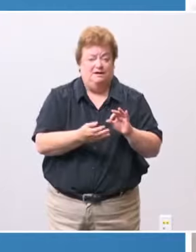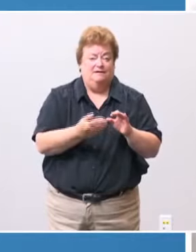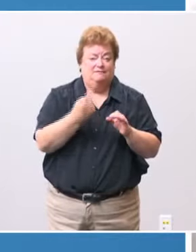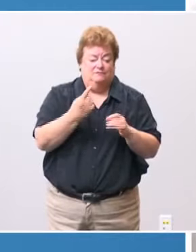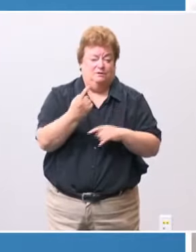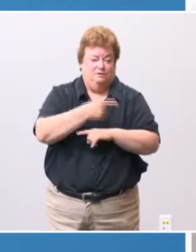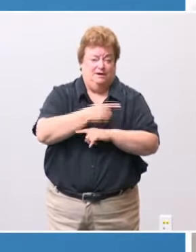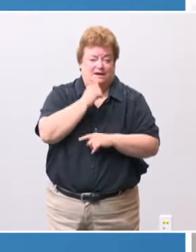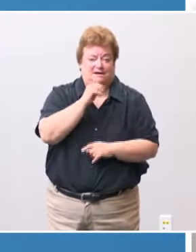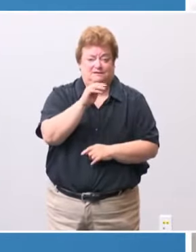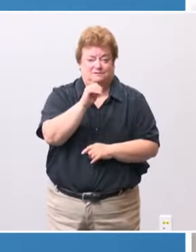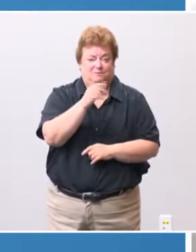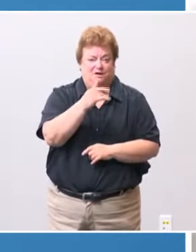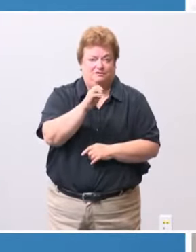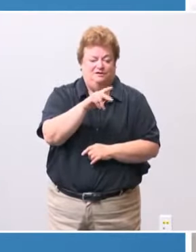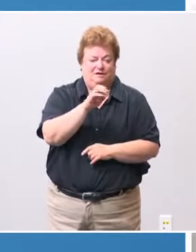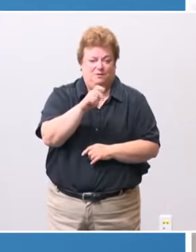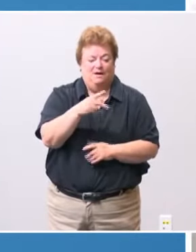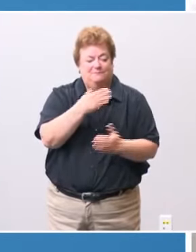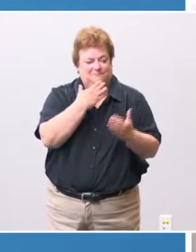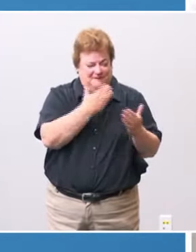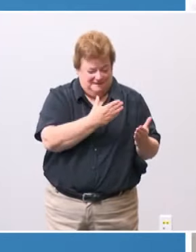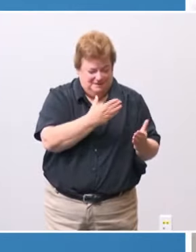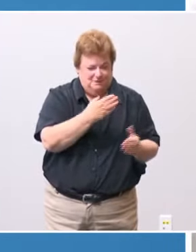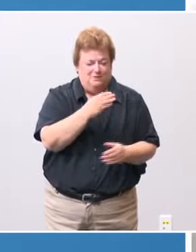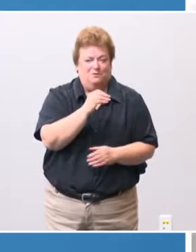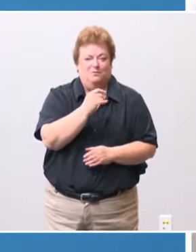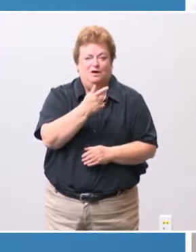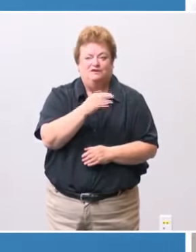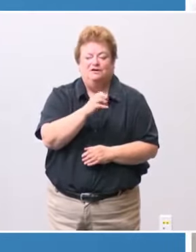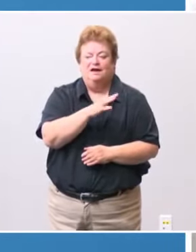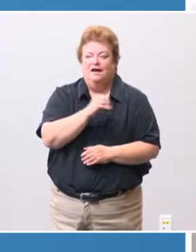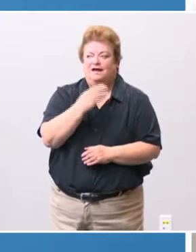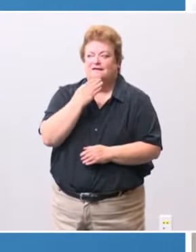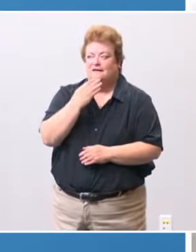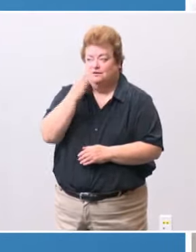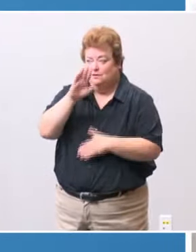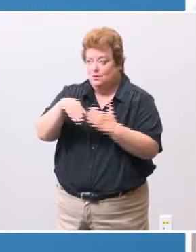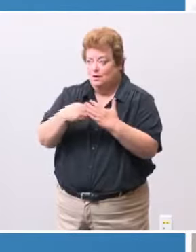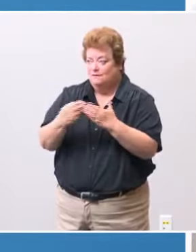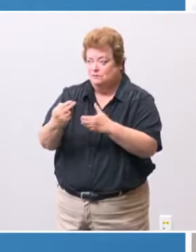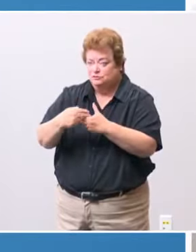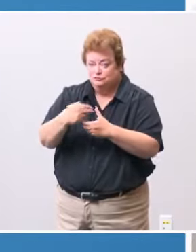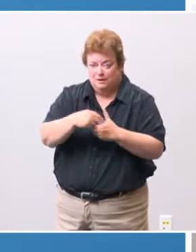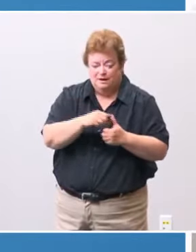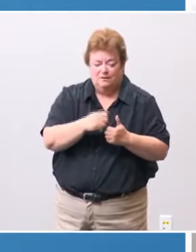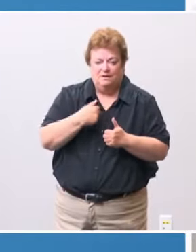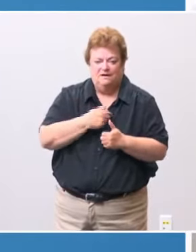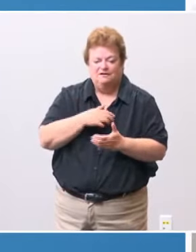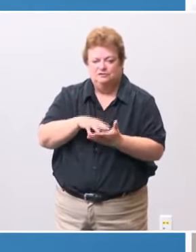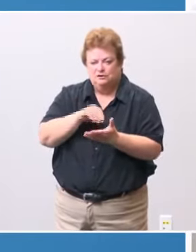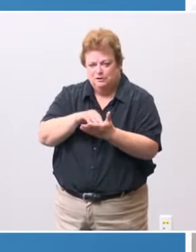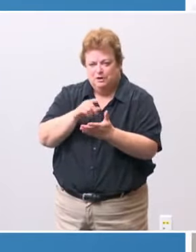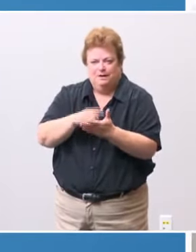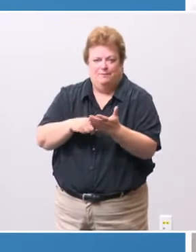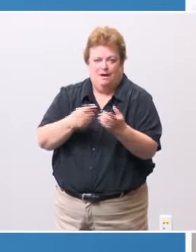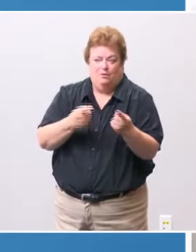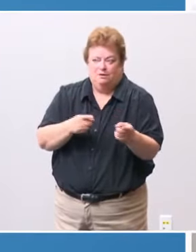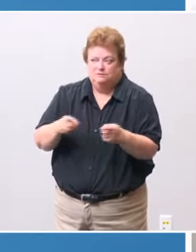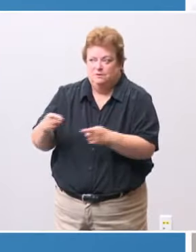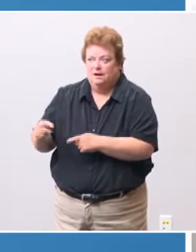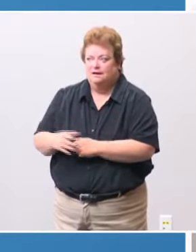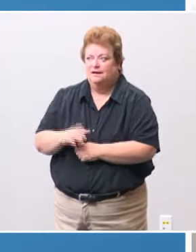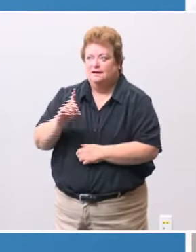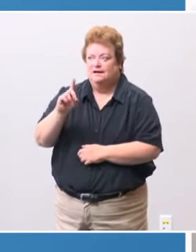is Margie Prupp. Thank you, Margie. And thanks to everyone for joining us to learn about the latest local developments. The